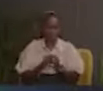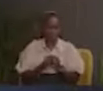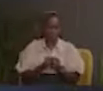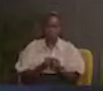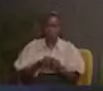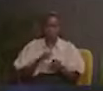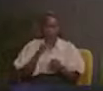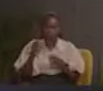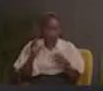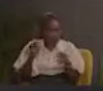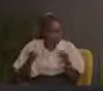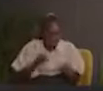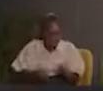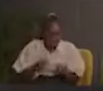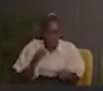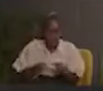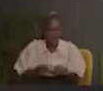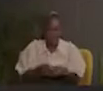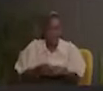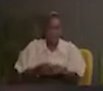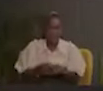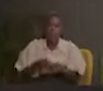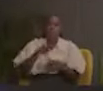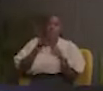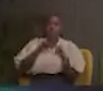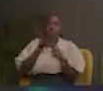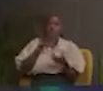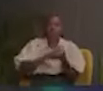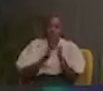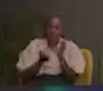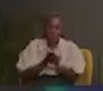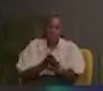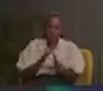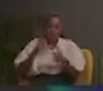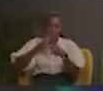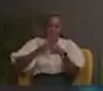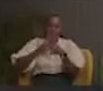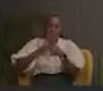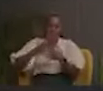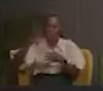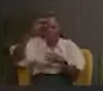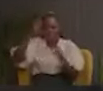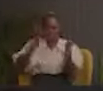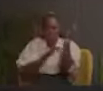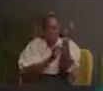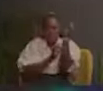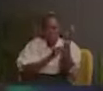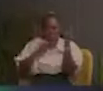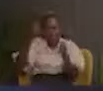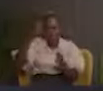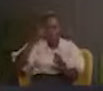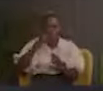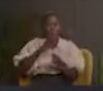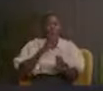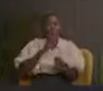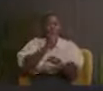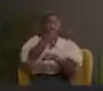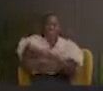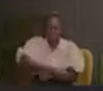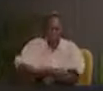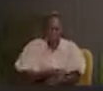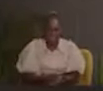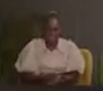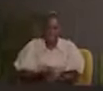that which dampens God's ability. When you become carnally minded, you are already defeated, because the Bible says to be carnally minded is